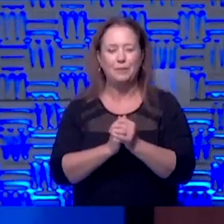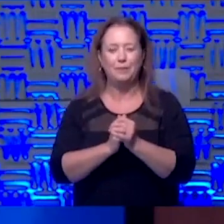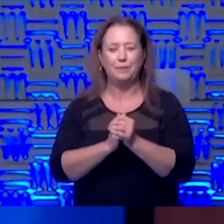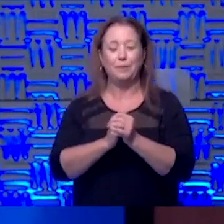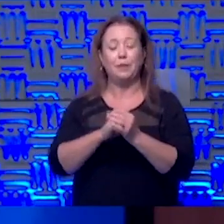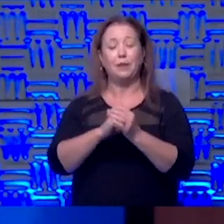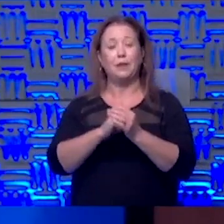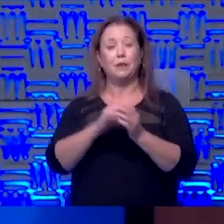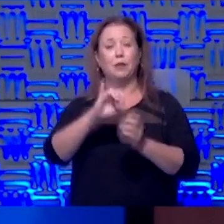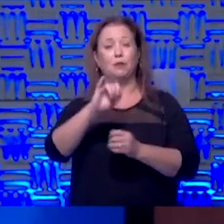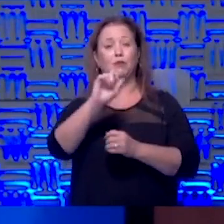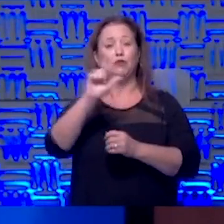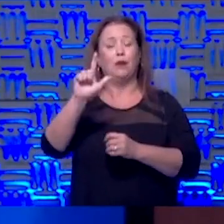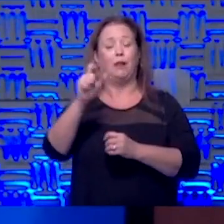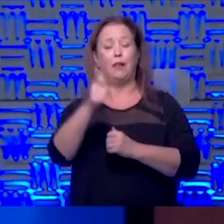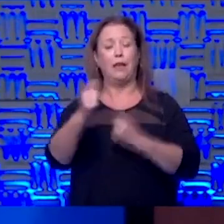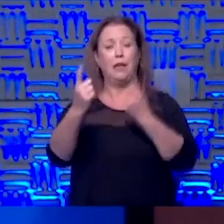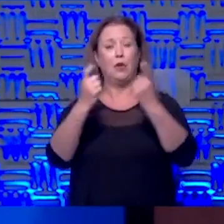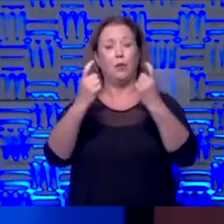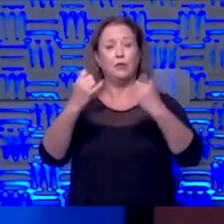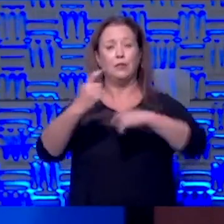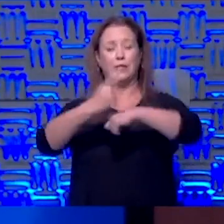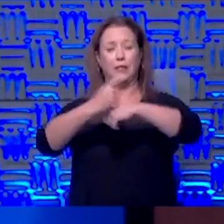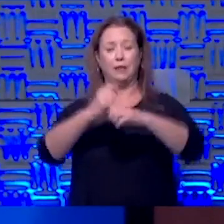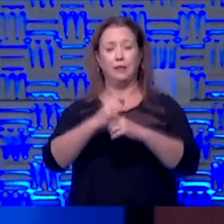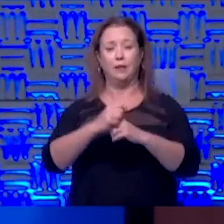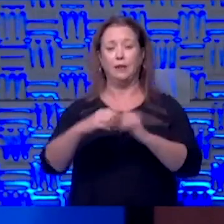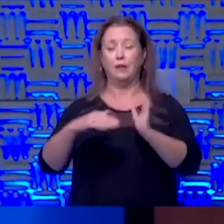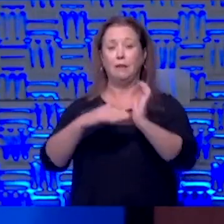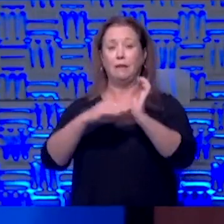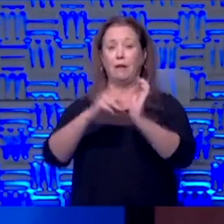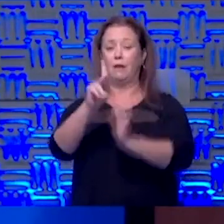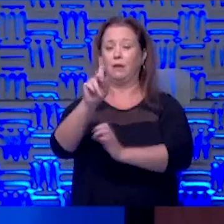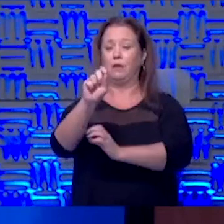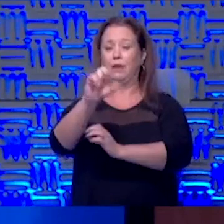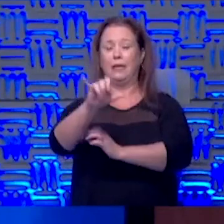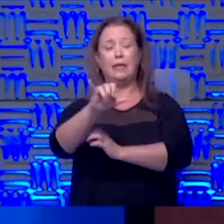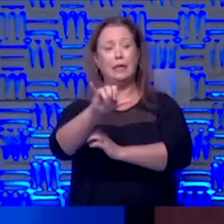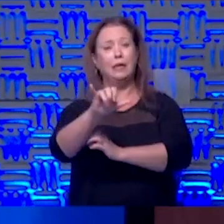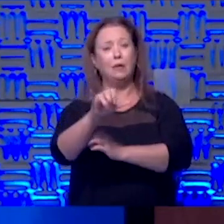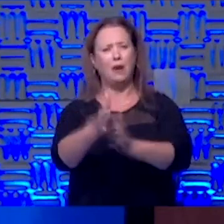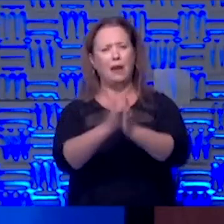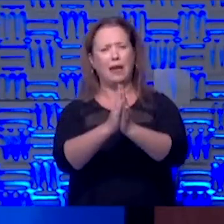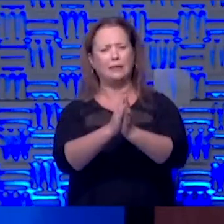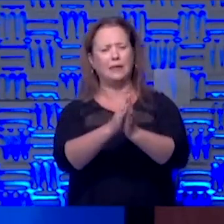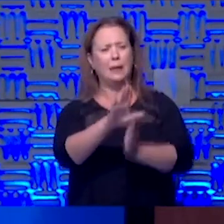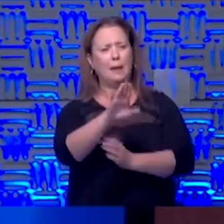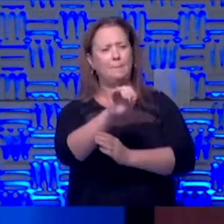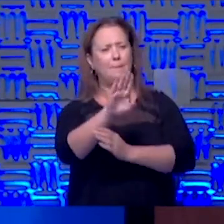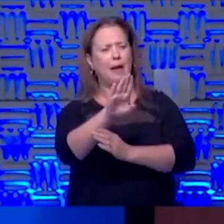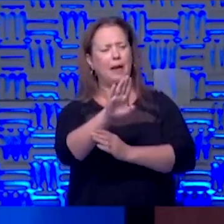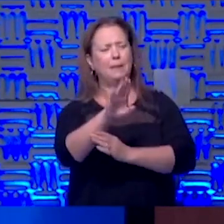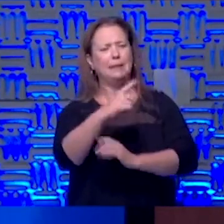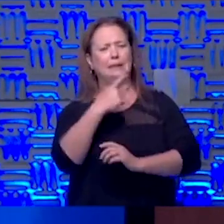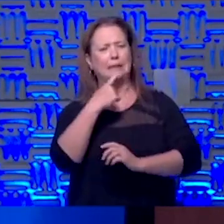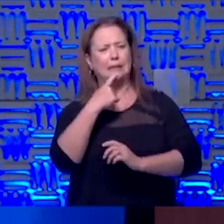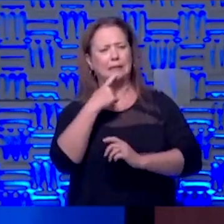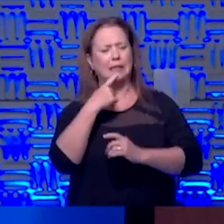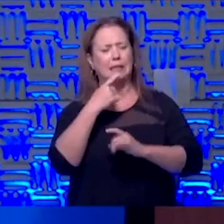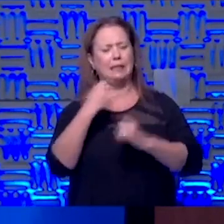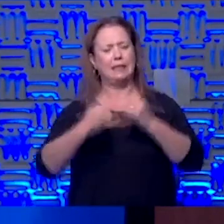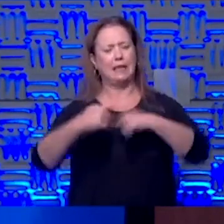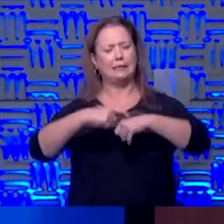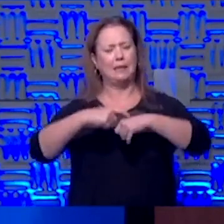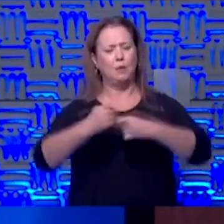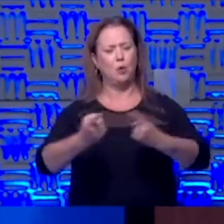outside. Jill, what questions do we have from media today? Well, first one is for Dr. Key. Bob says that last time you were on, you were talking about wearing